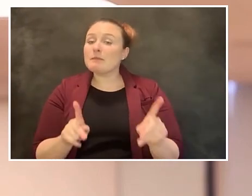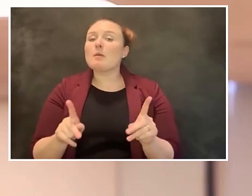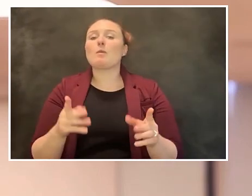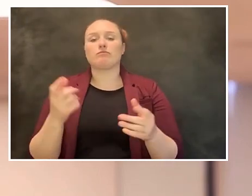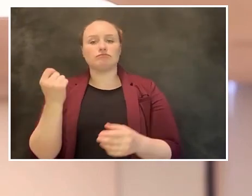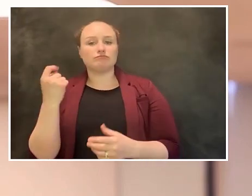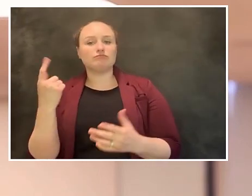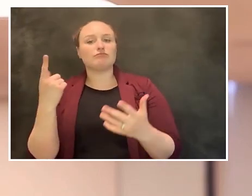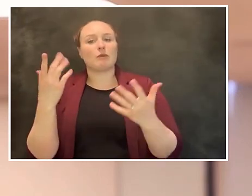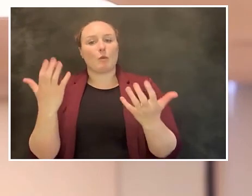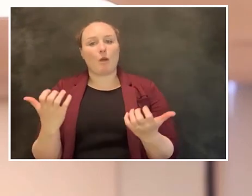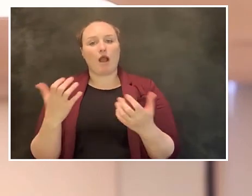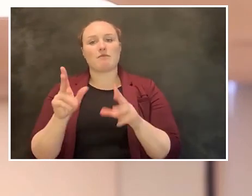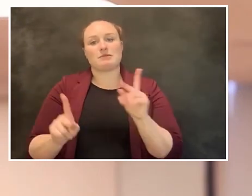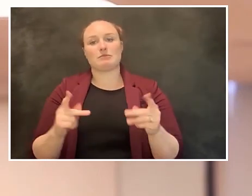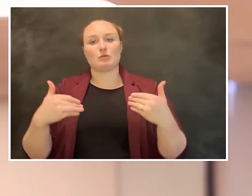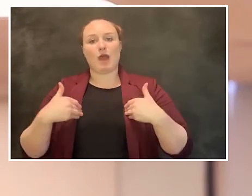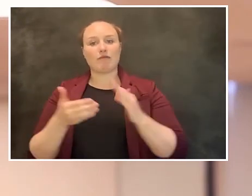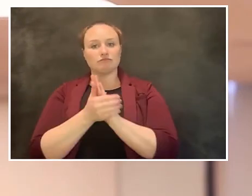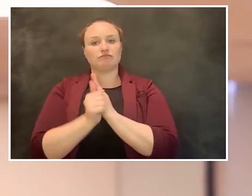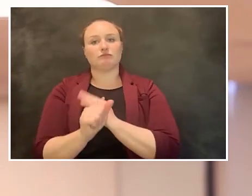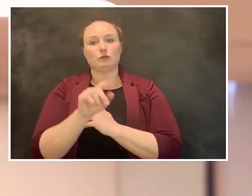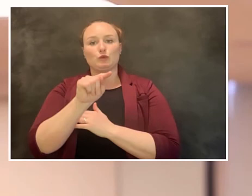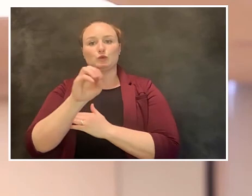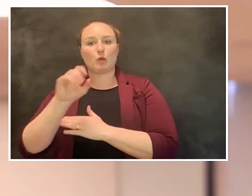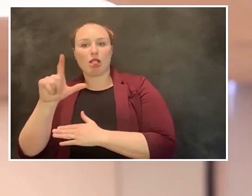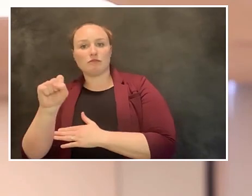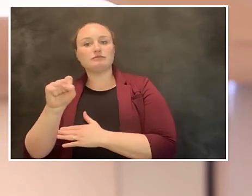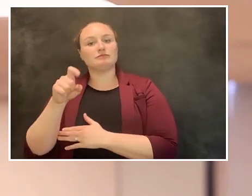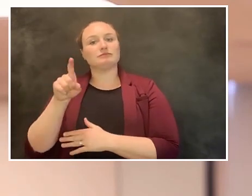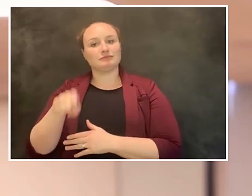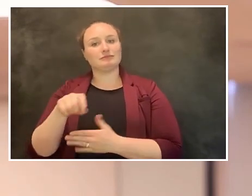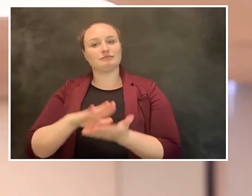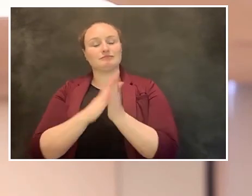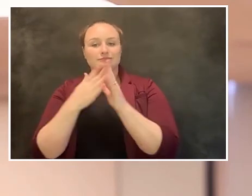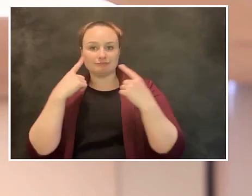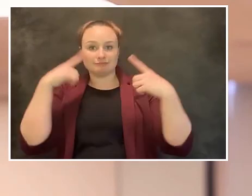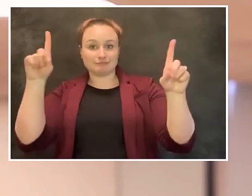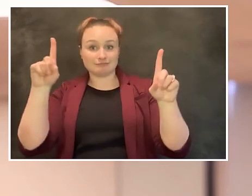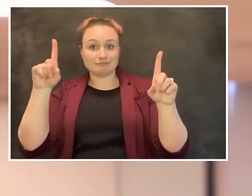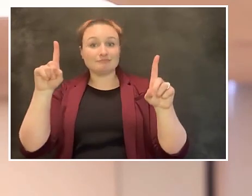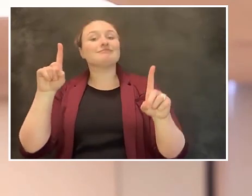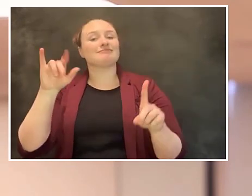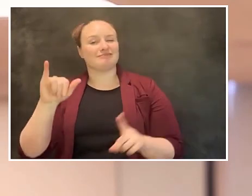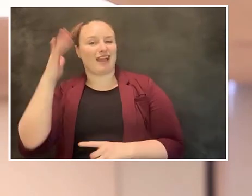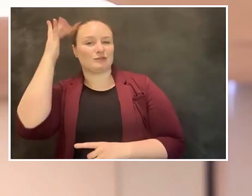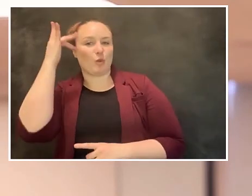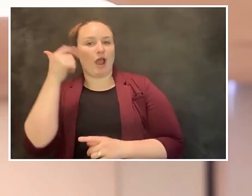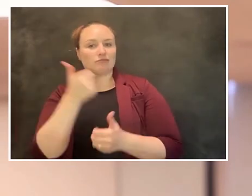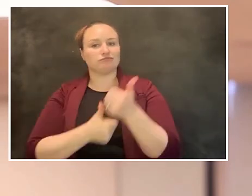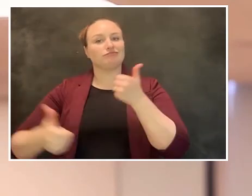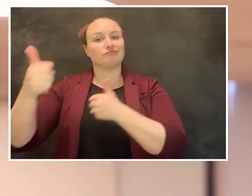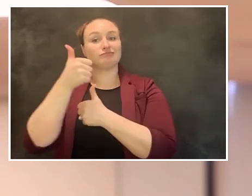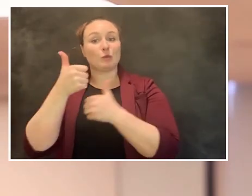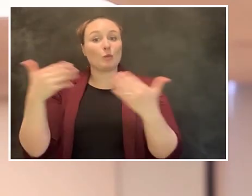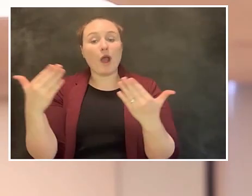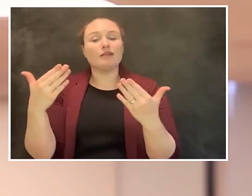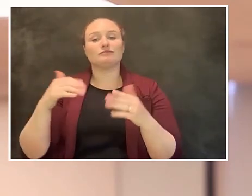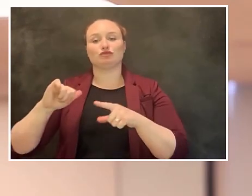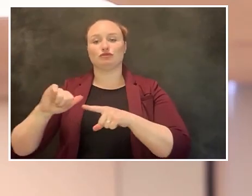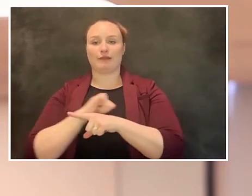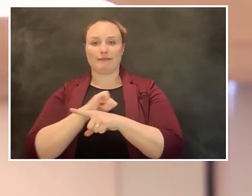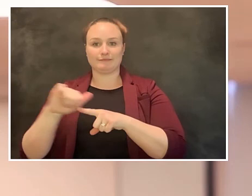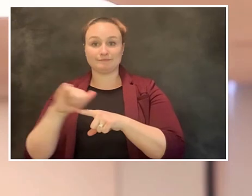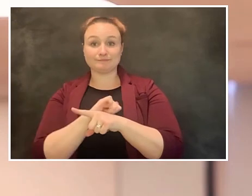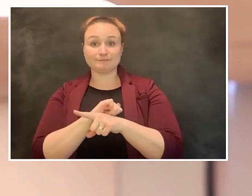to be successful. That's why training remains a top priority for our department. Each year, we gather data to help